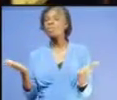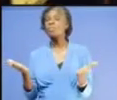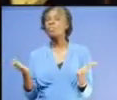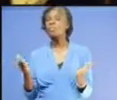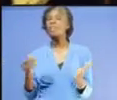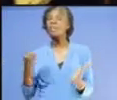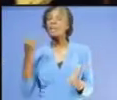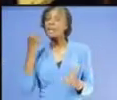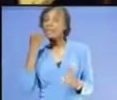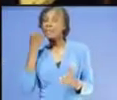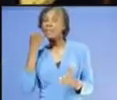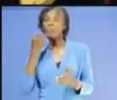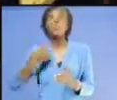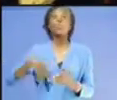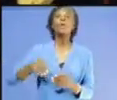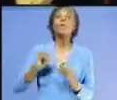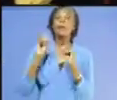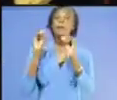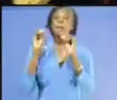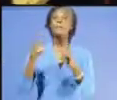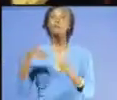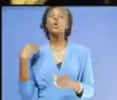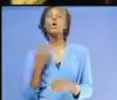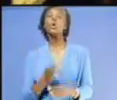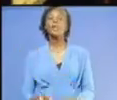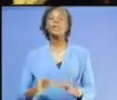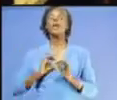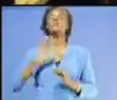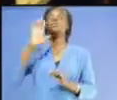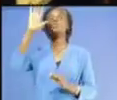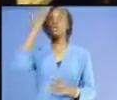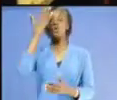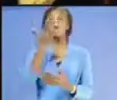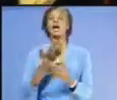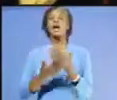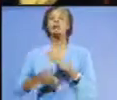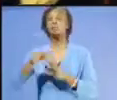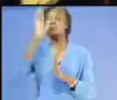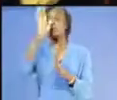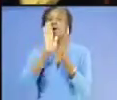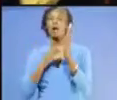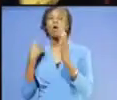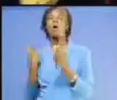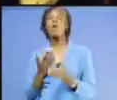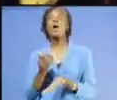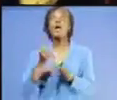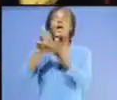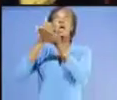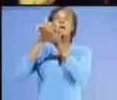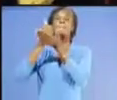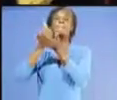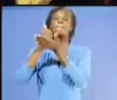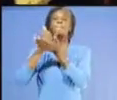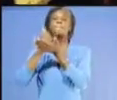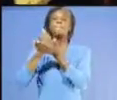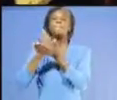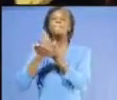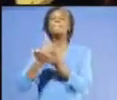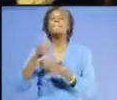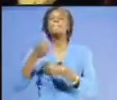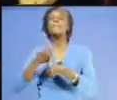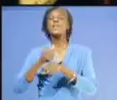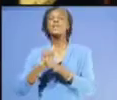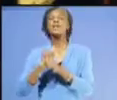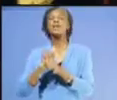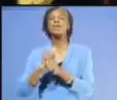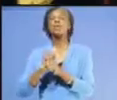if we place our lives in your hands, our health may leave us, but